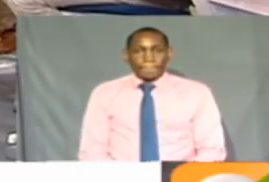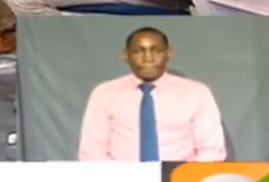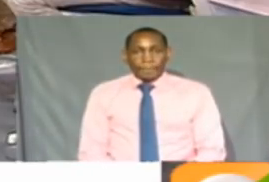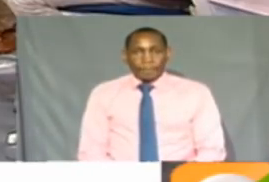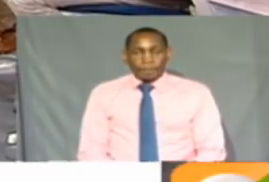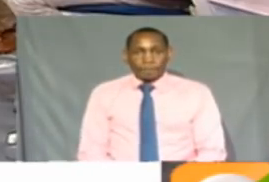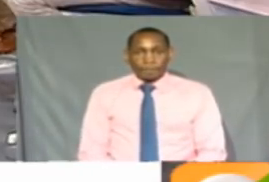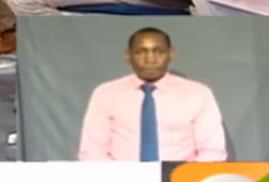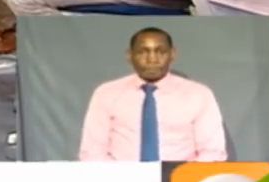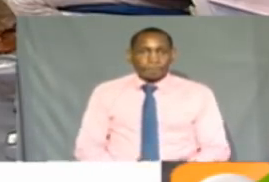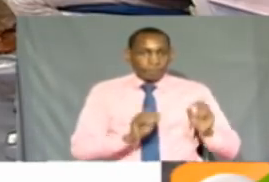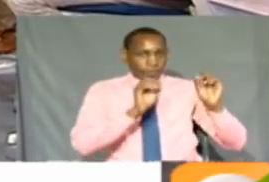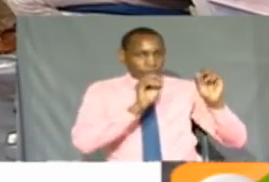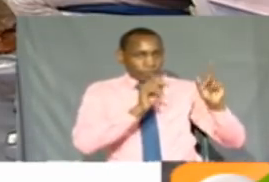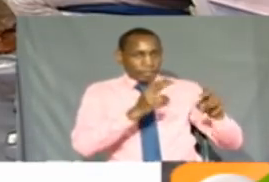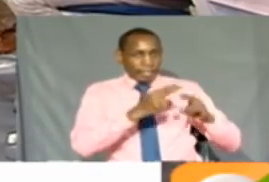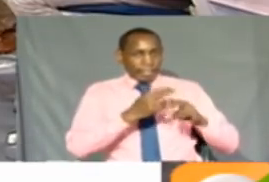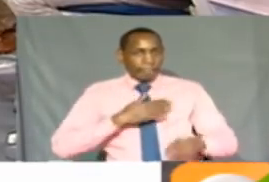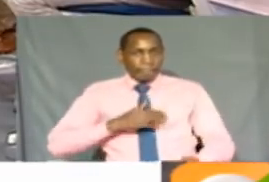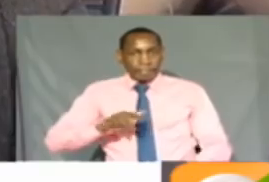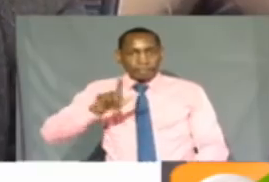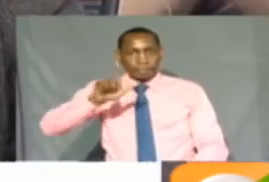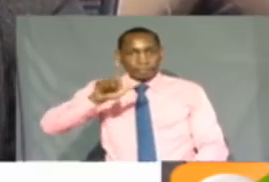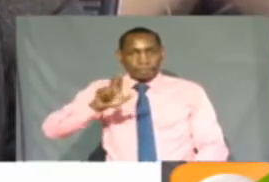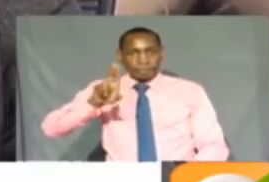Okay. I'm called Lucas Omondi.